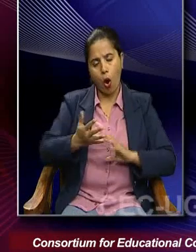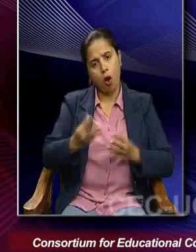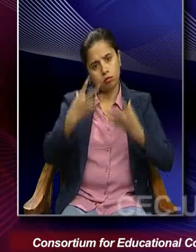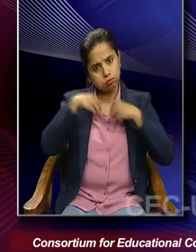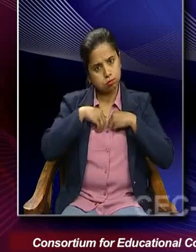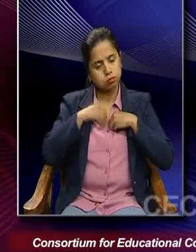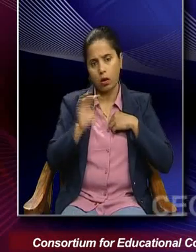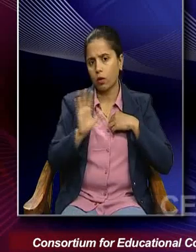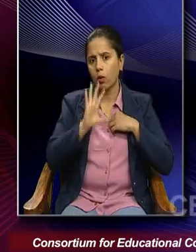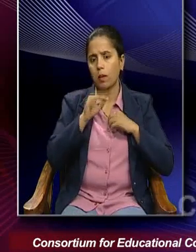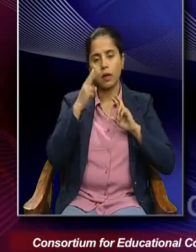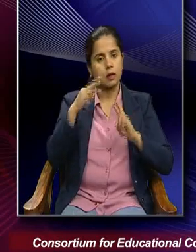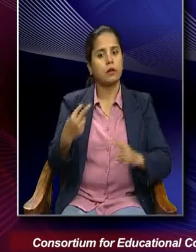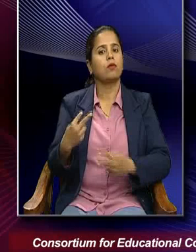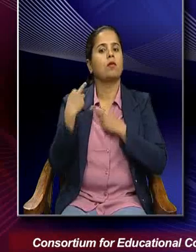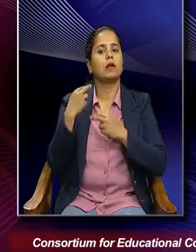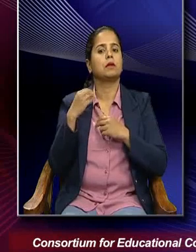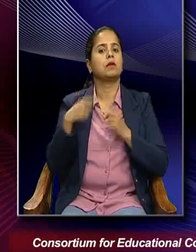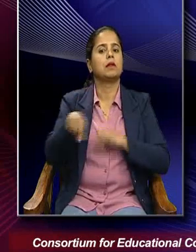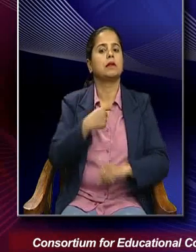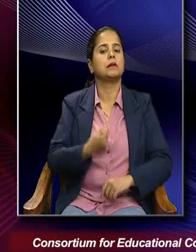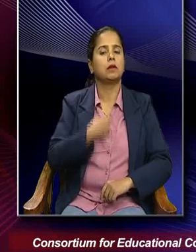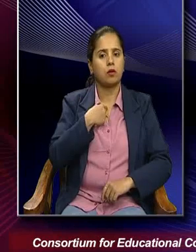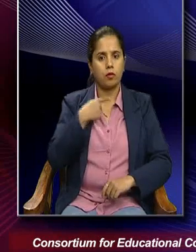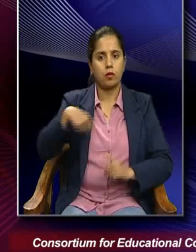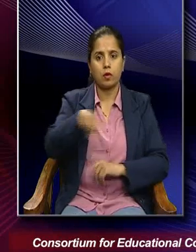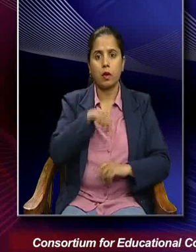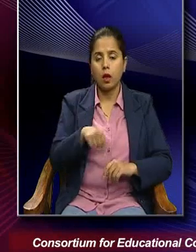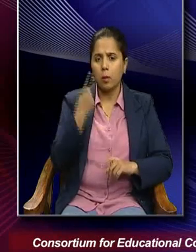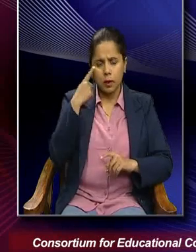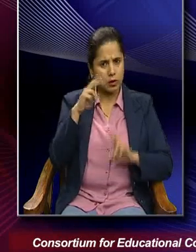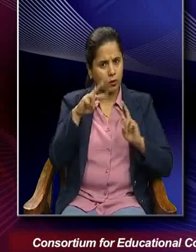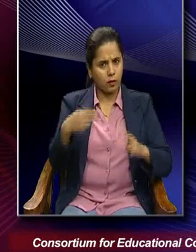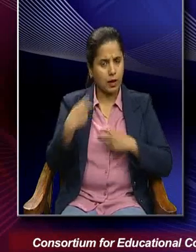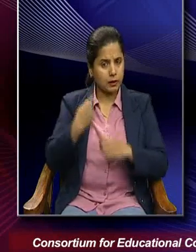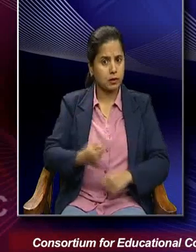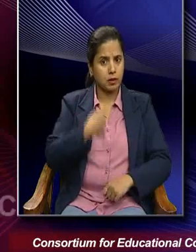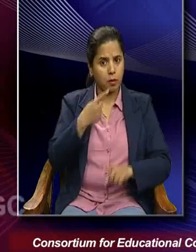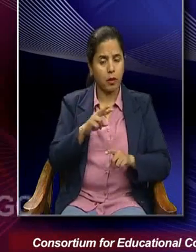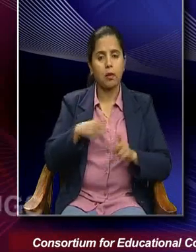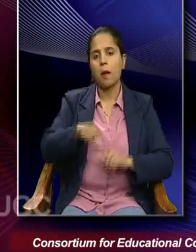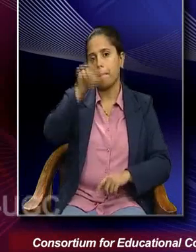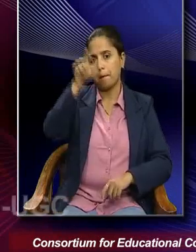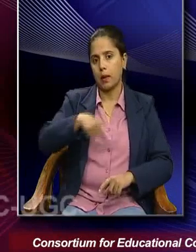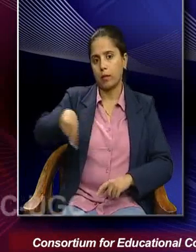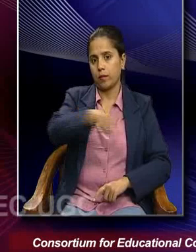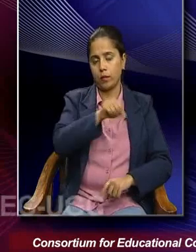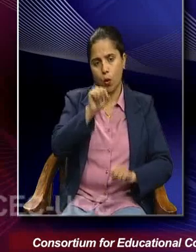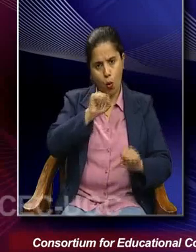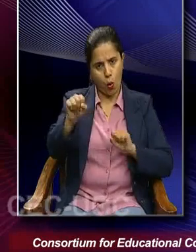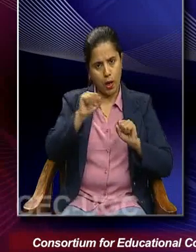rather a reflexive self. Reflexive self is that individuals have